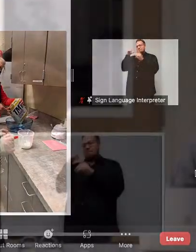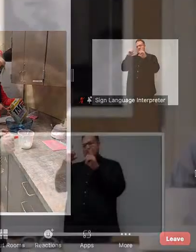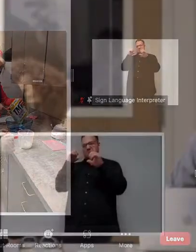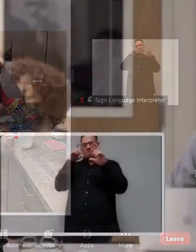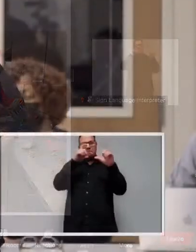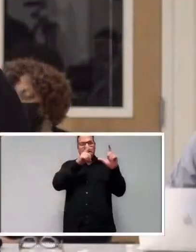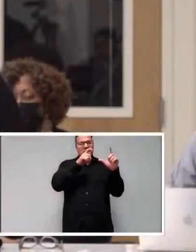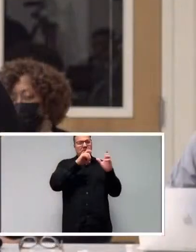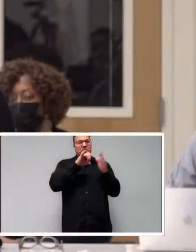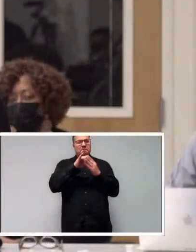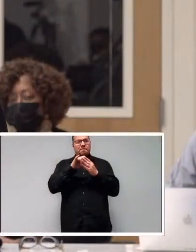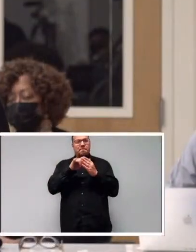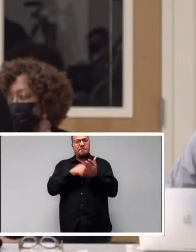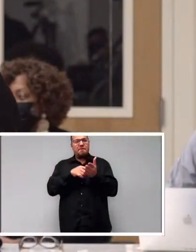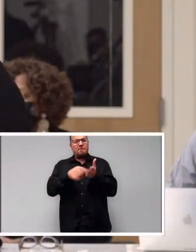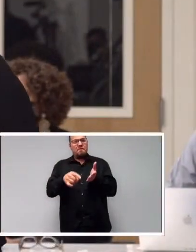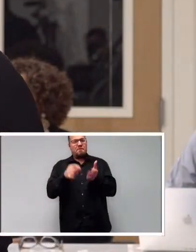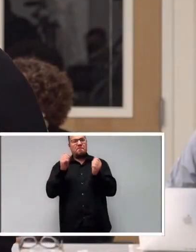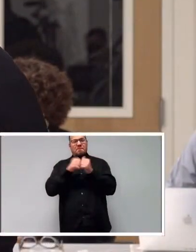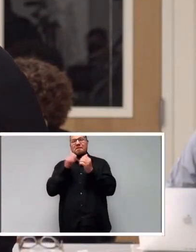purchased with that money afterwards.